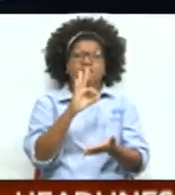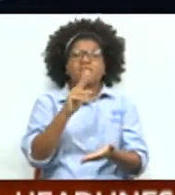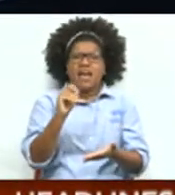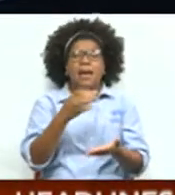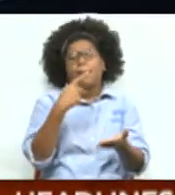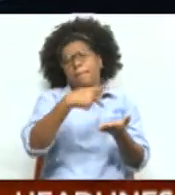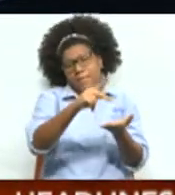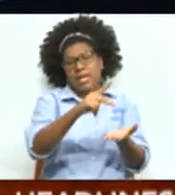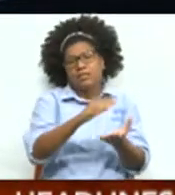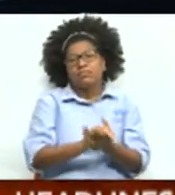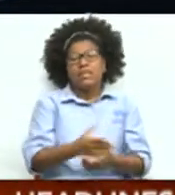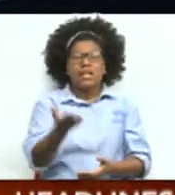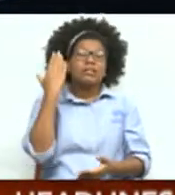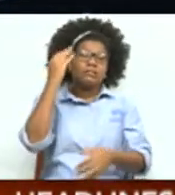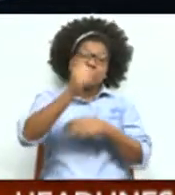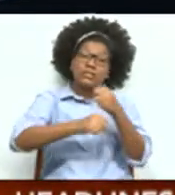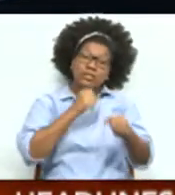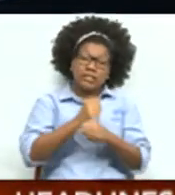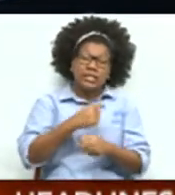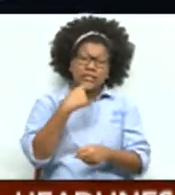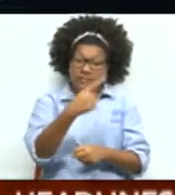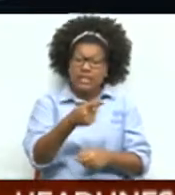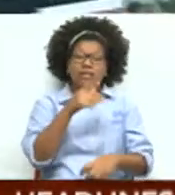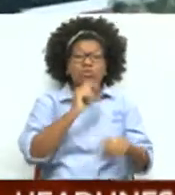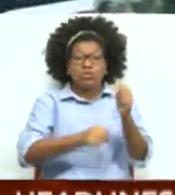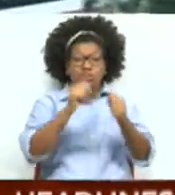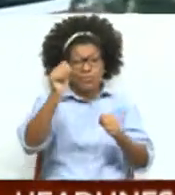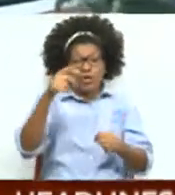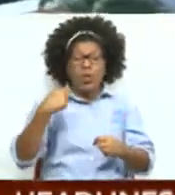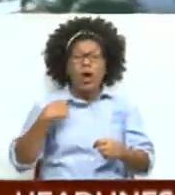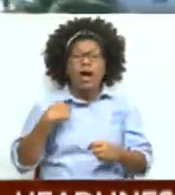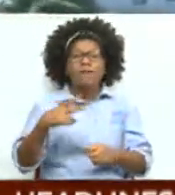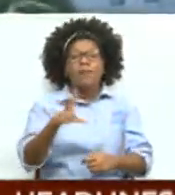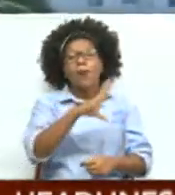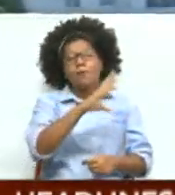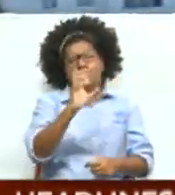that TNT has around 400,000 residential properties,